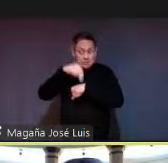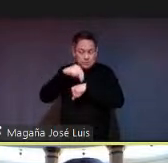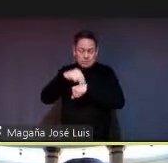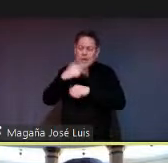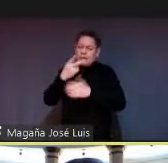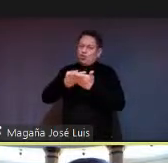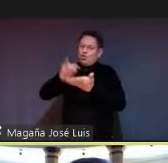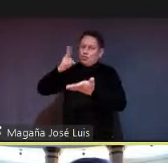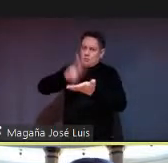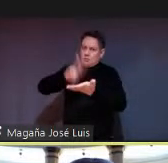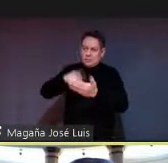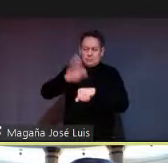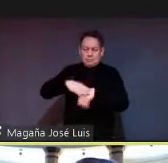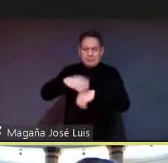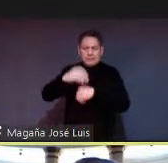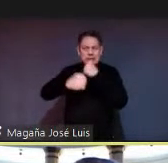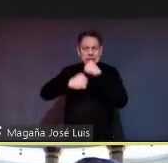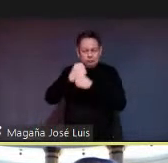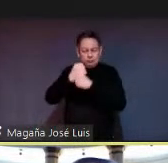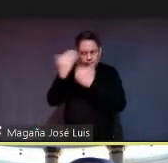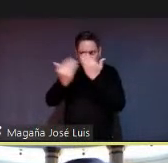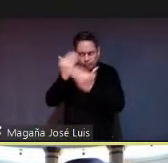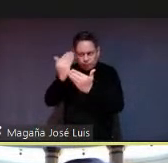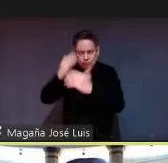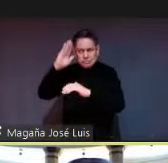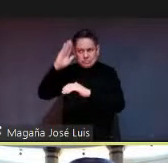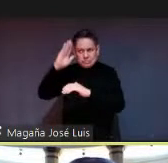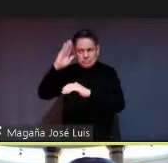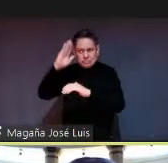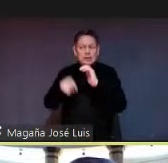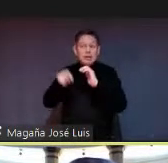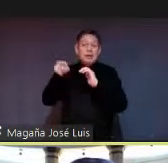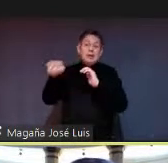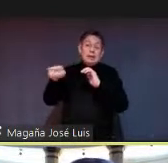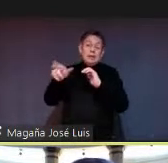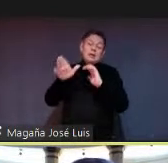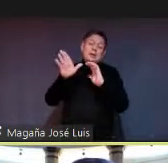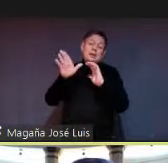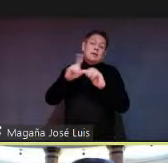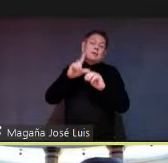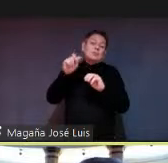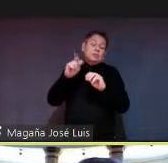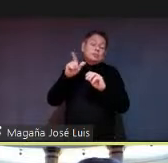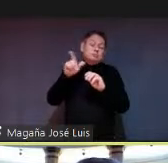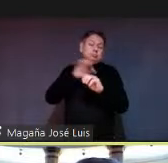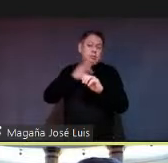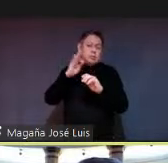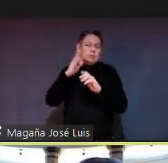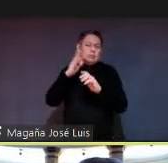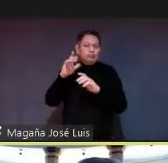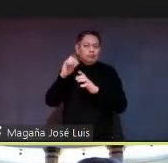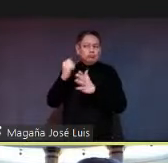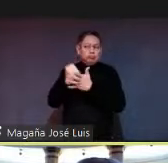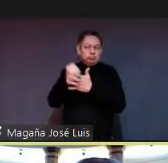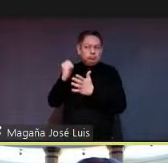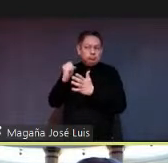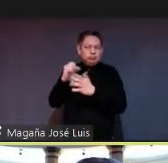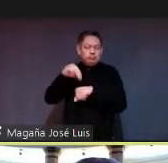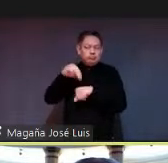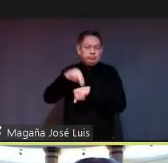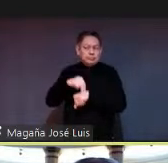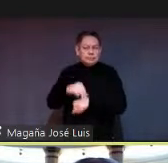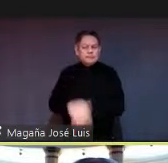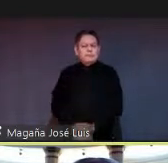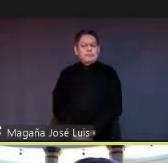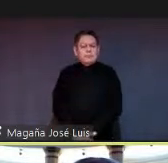another licensing process in what was considered as the accreditation of the medical school.